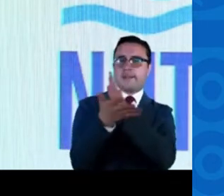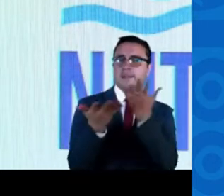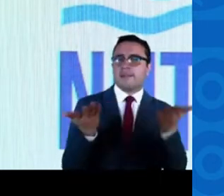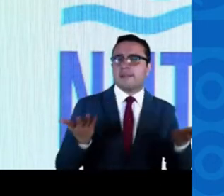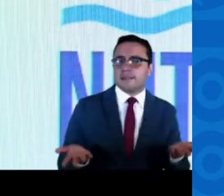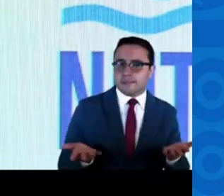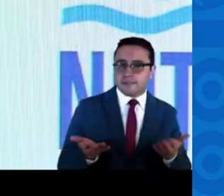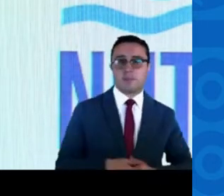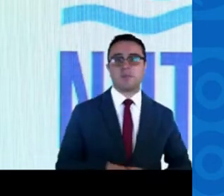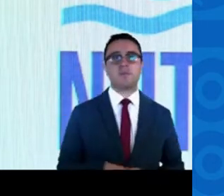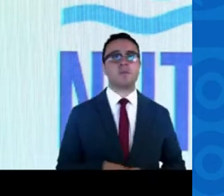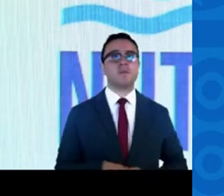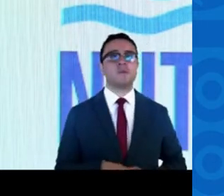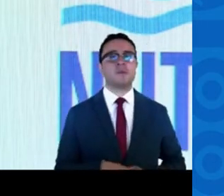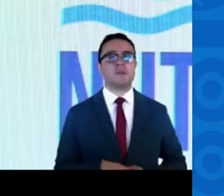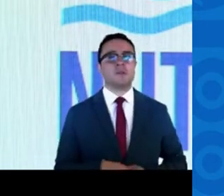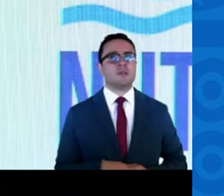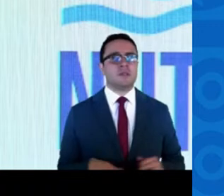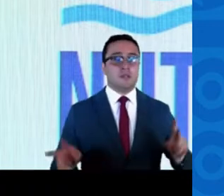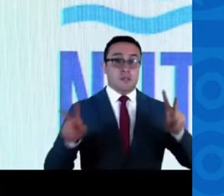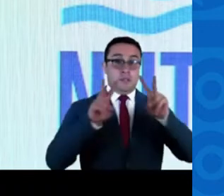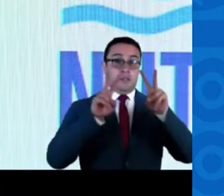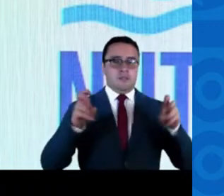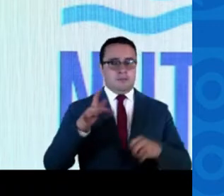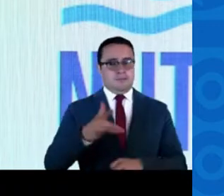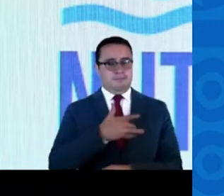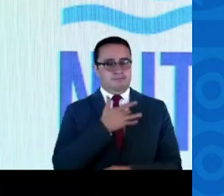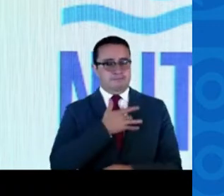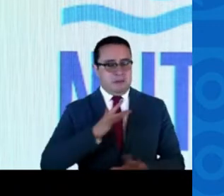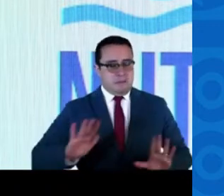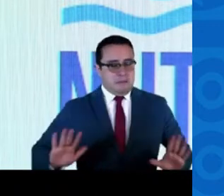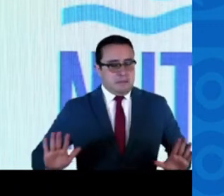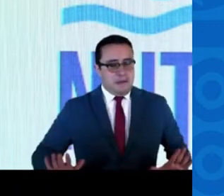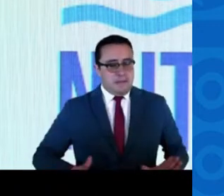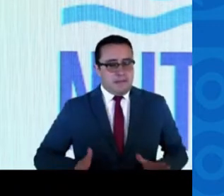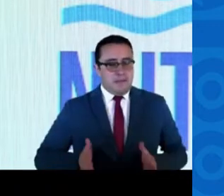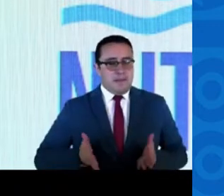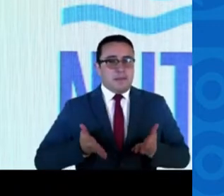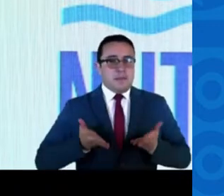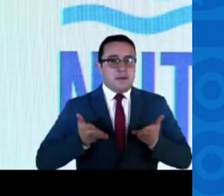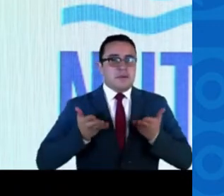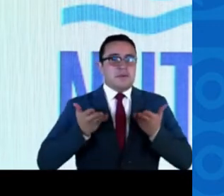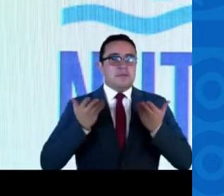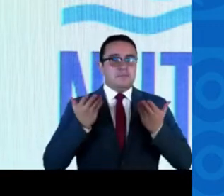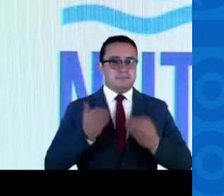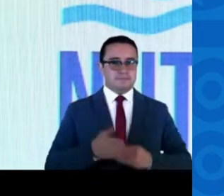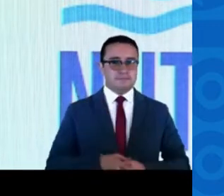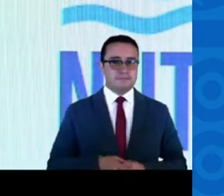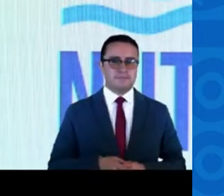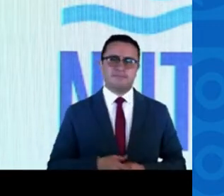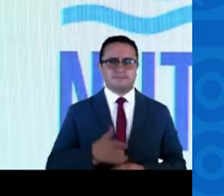you a little bit about the motivation and